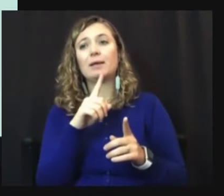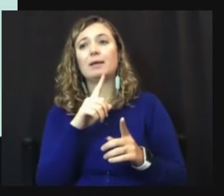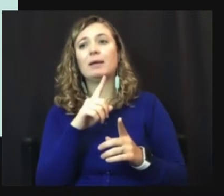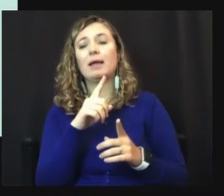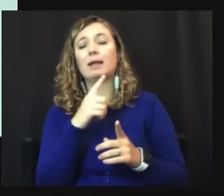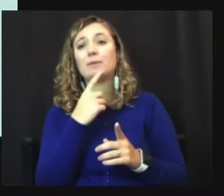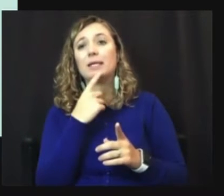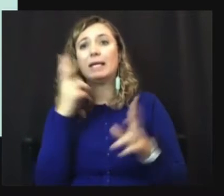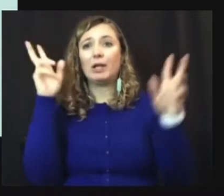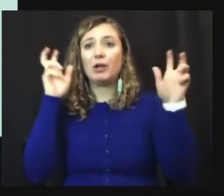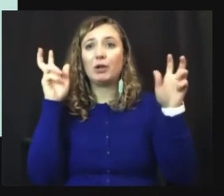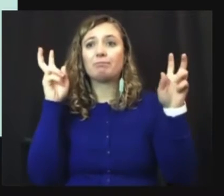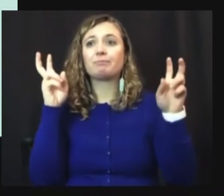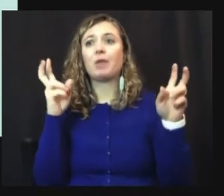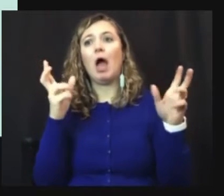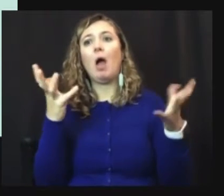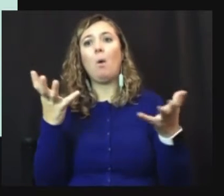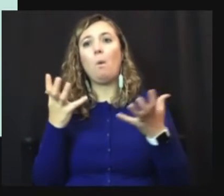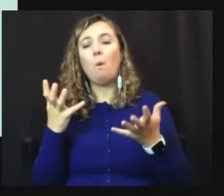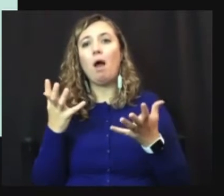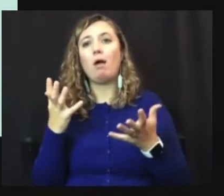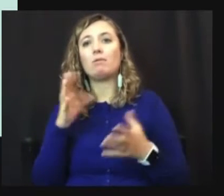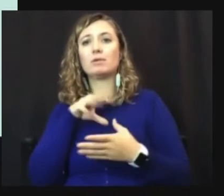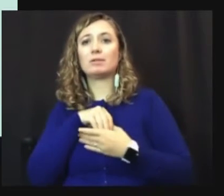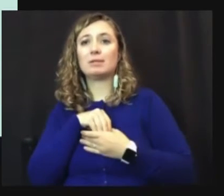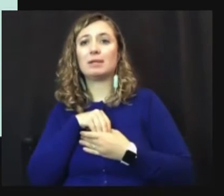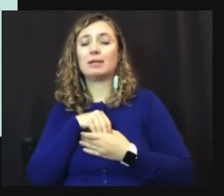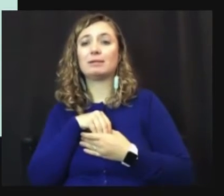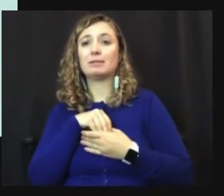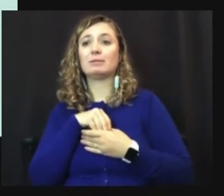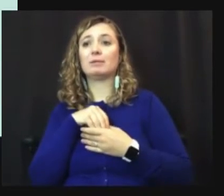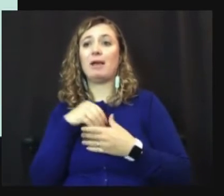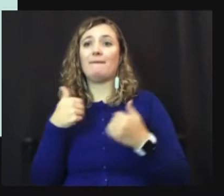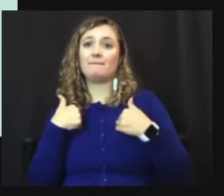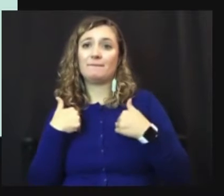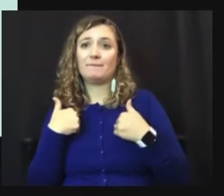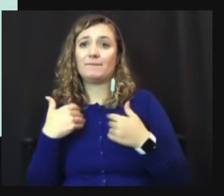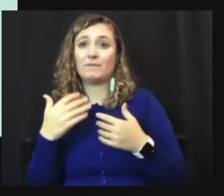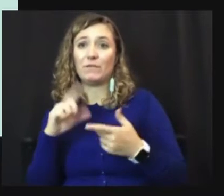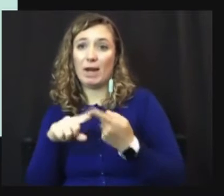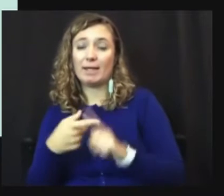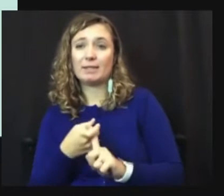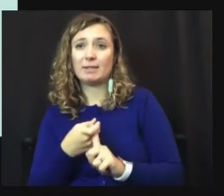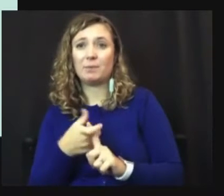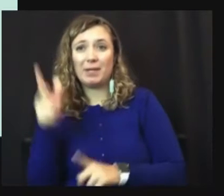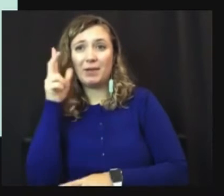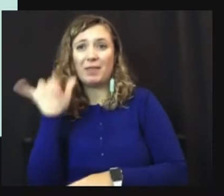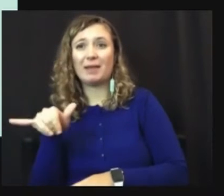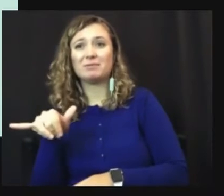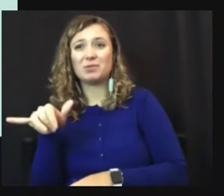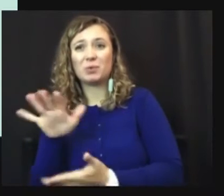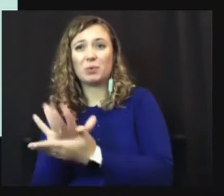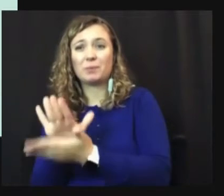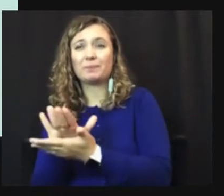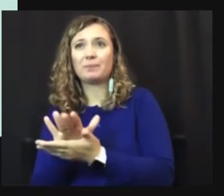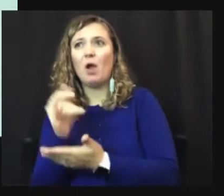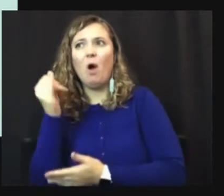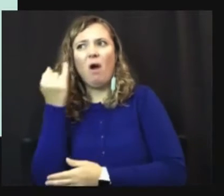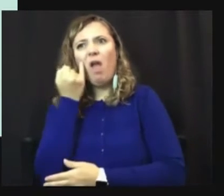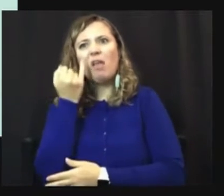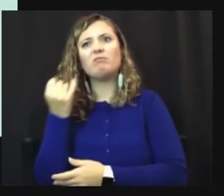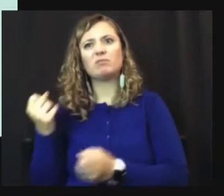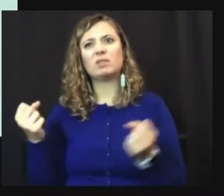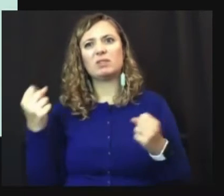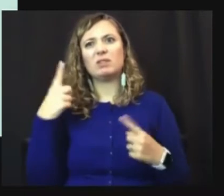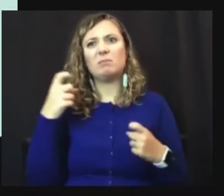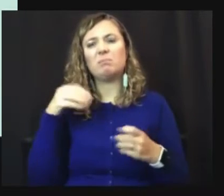hear this a lot with young autistics in school. And if they stem in the classroom, everybody's going to think they're strange and they're not going to